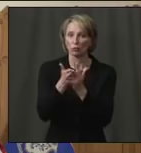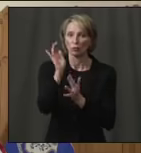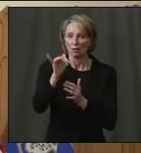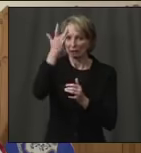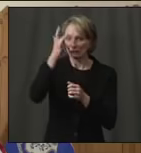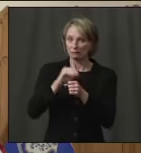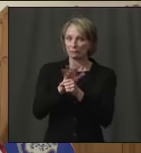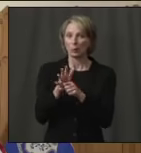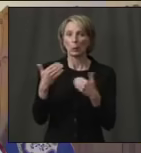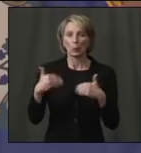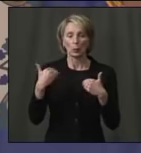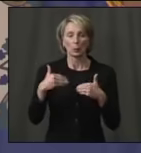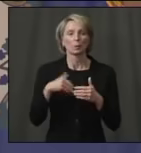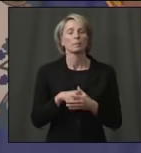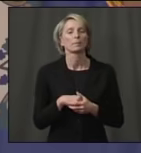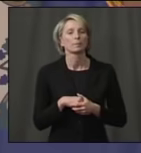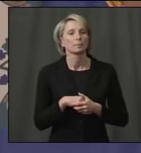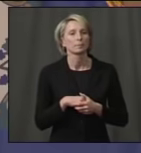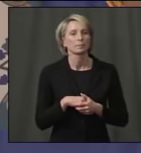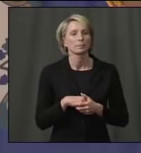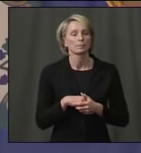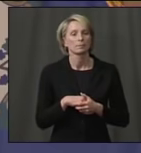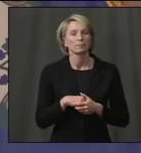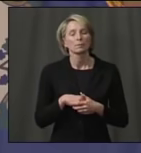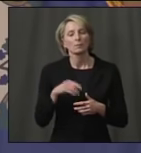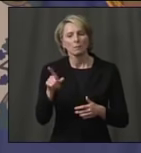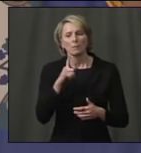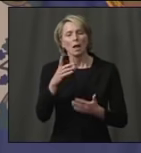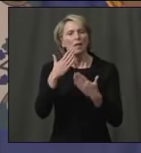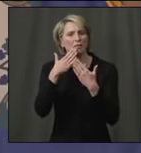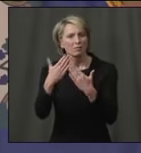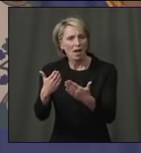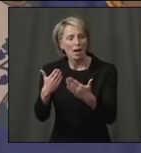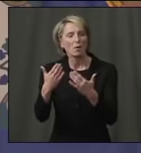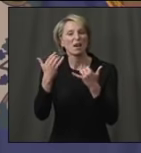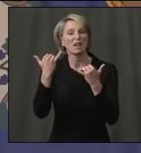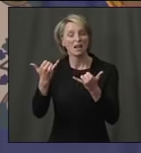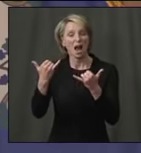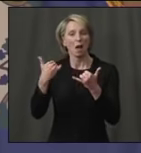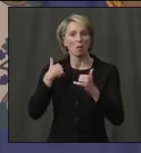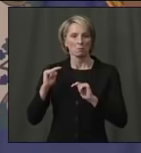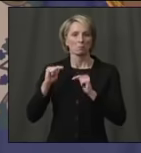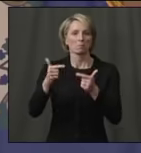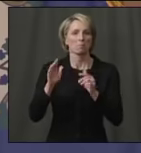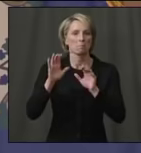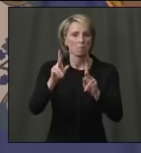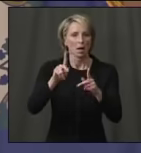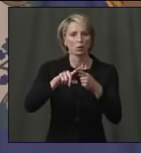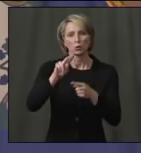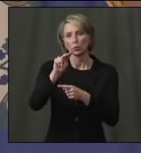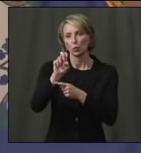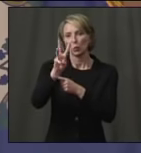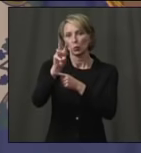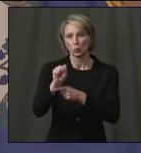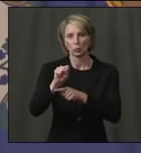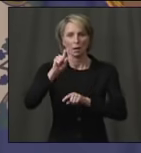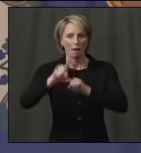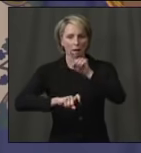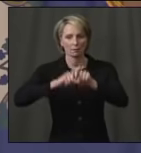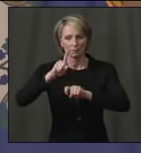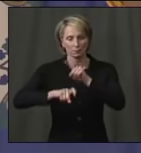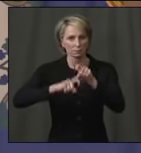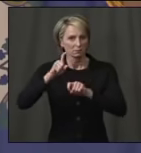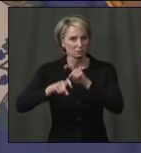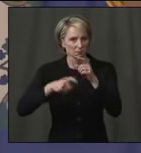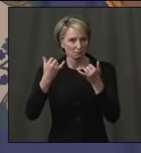Thank you so much, Jane. And we're just taking some questions from the press now. And Jane is on the line if you have any questions